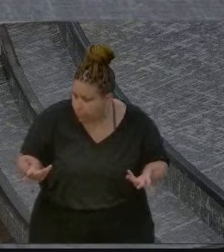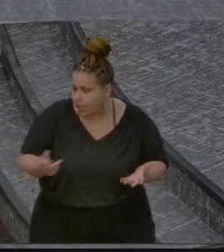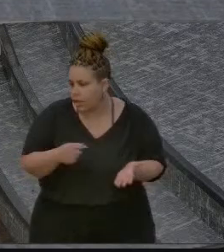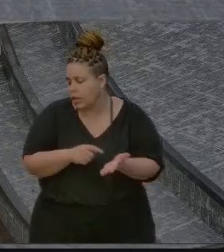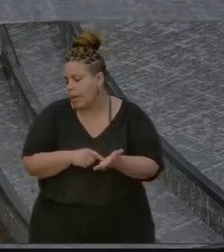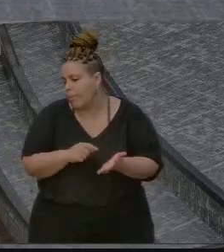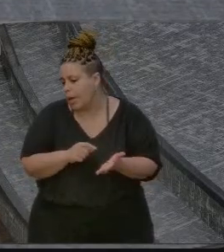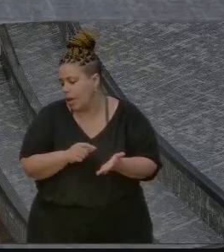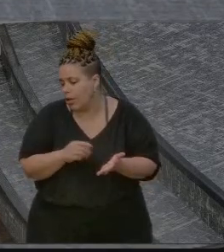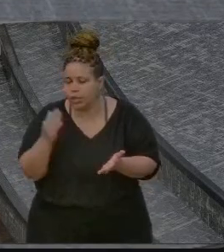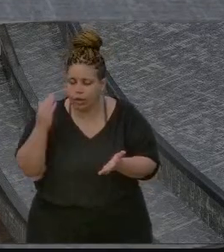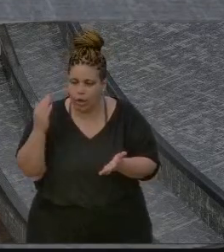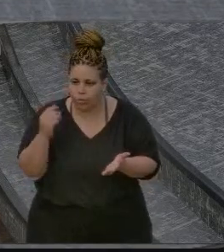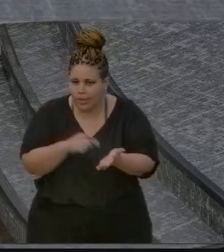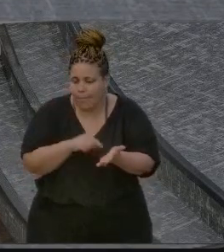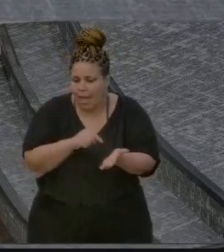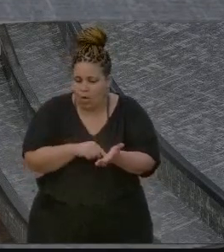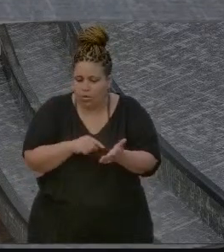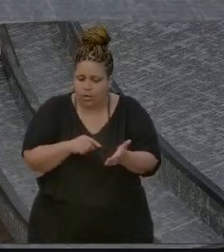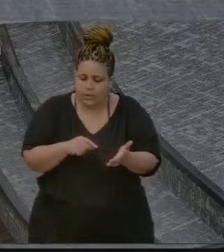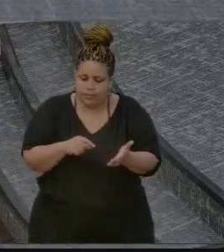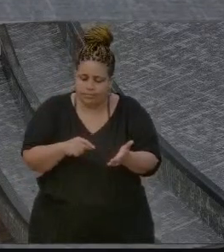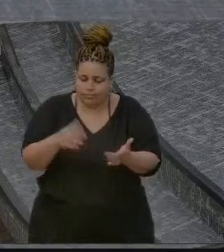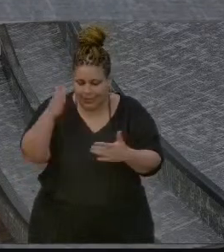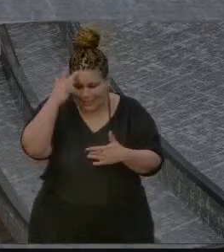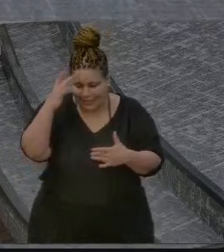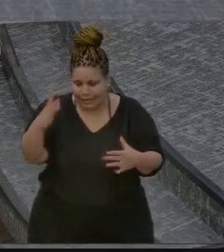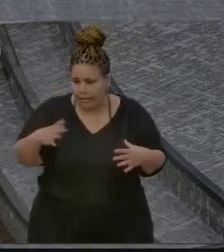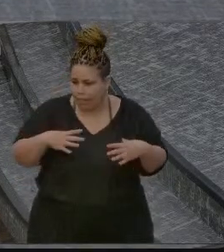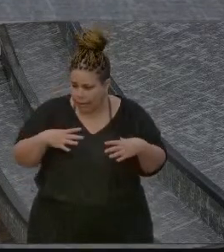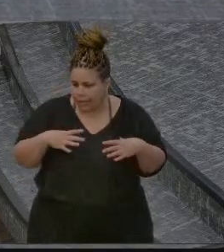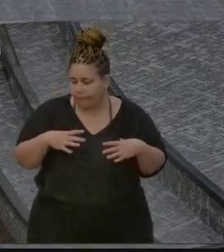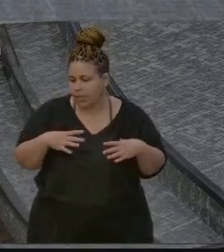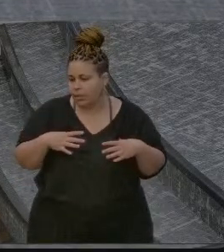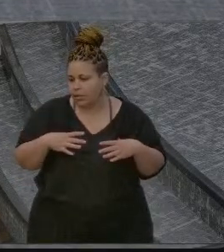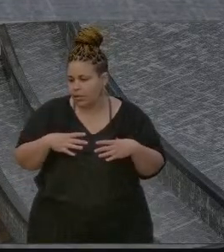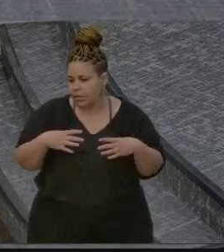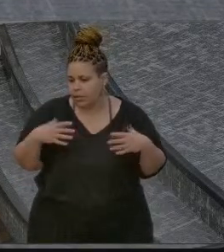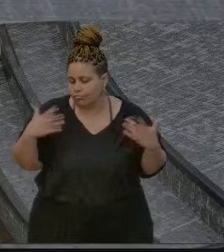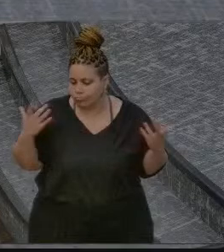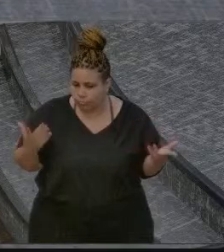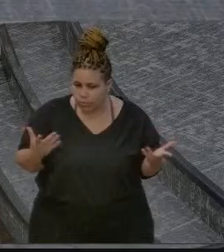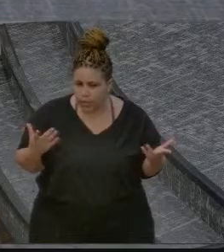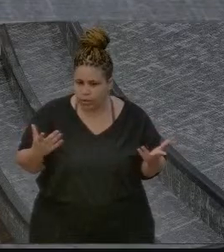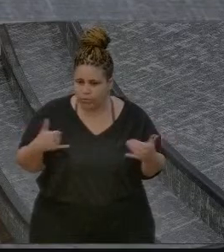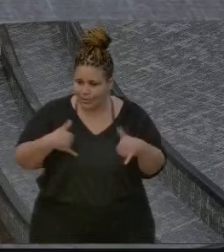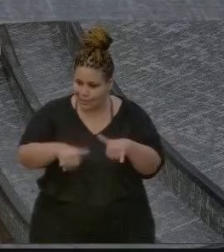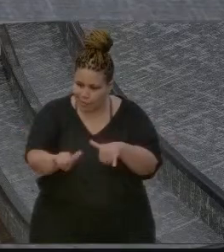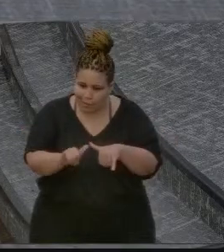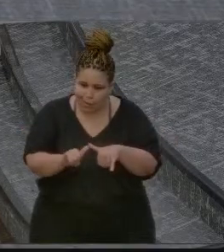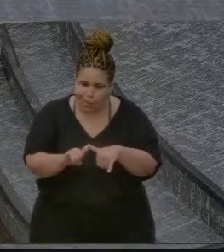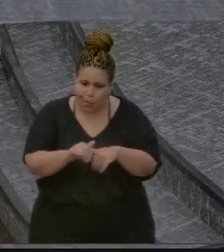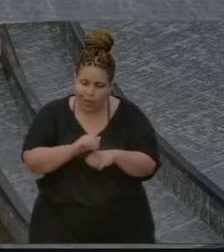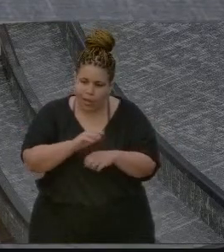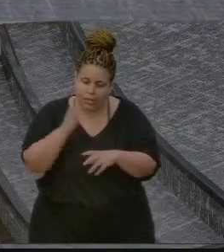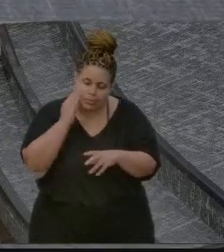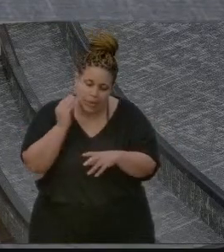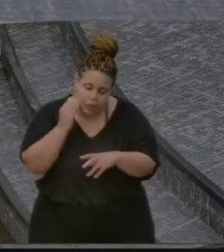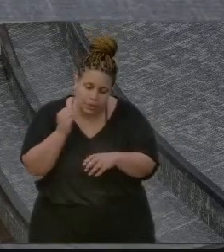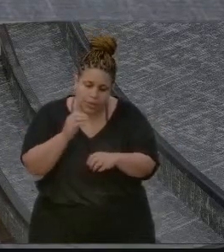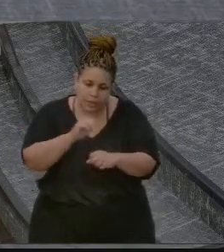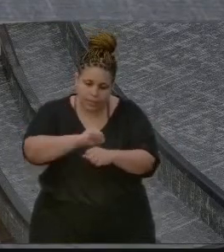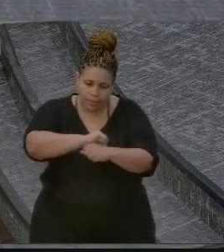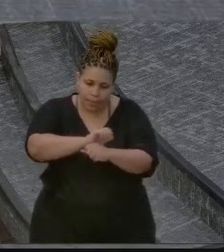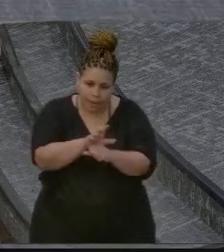leave that we offer. We're still in a pandemic, and we at one point, I think we used to